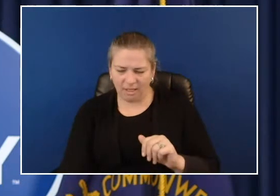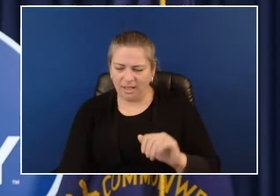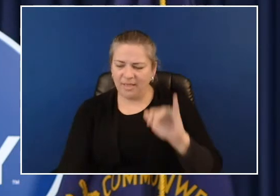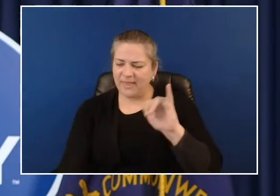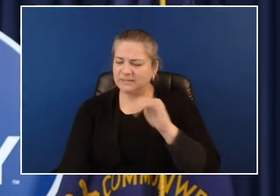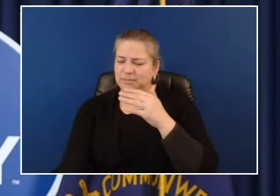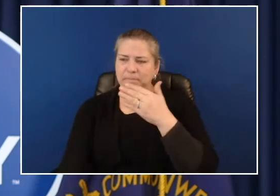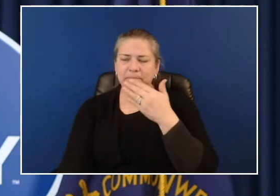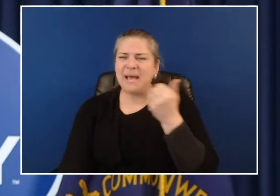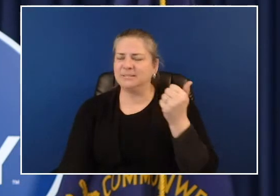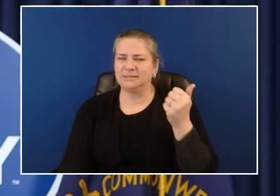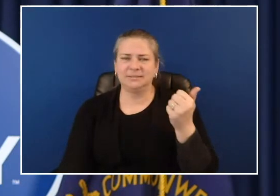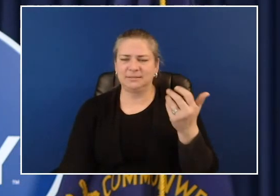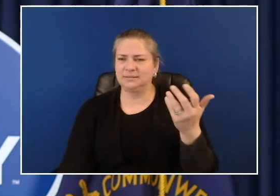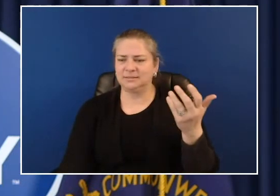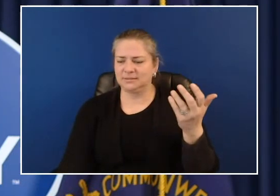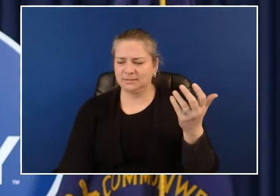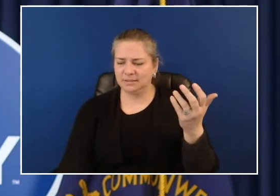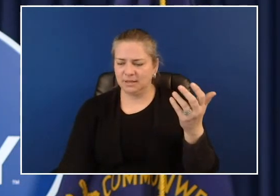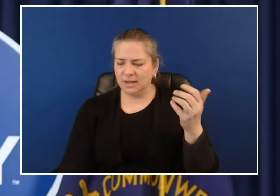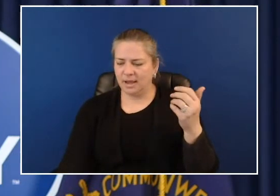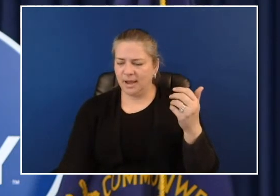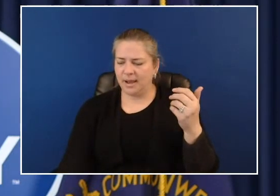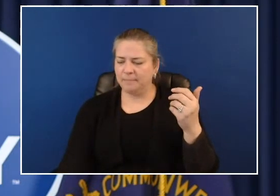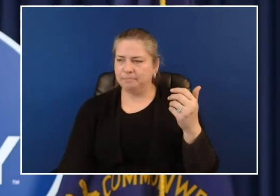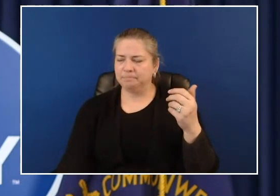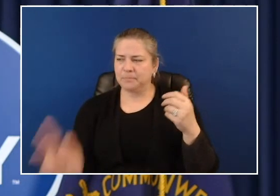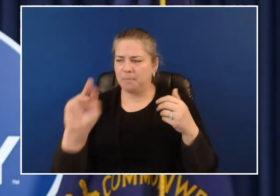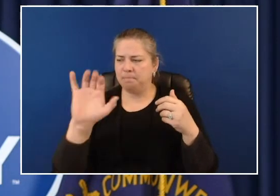right now is March the 14th.